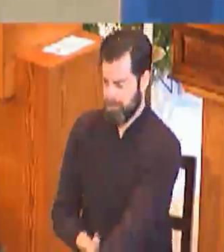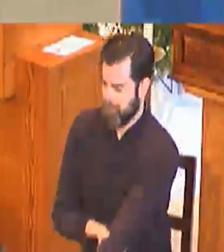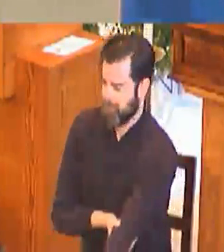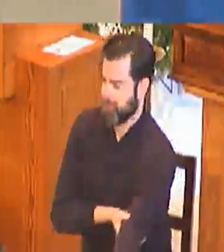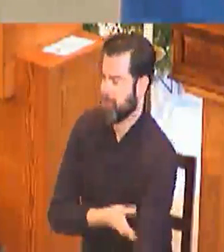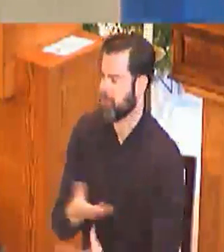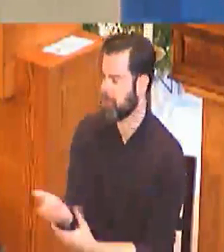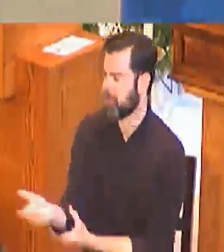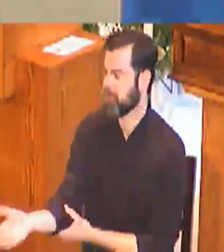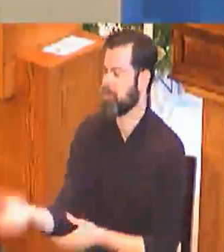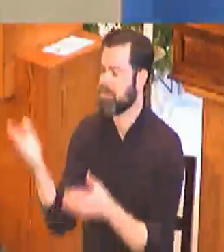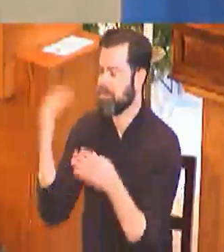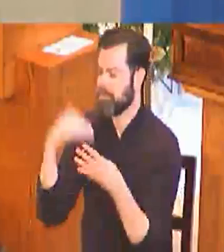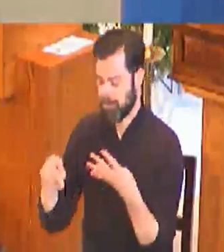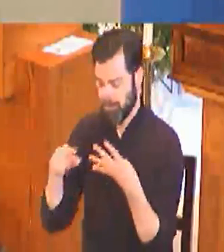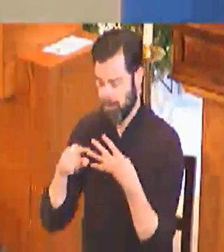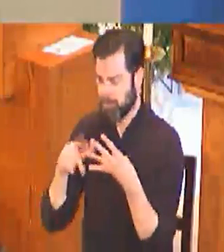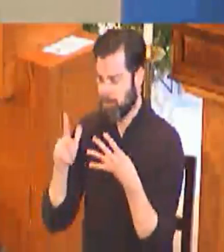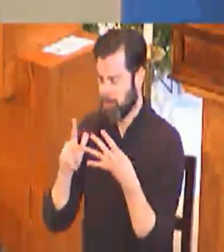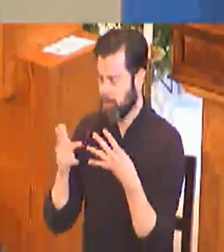The next stage is one of letting go.